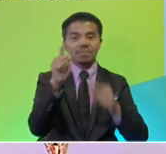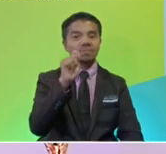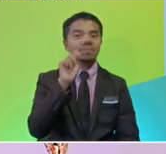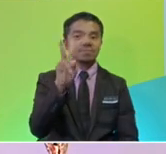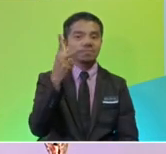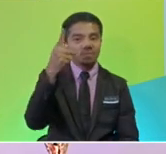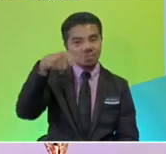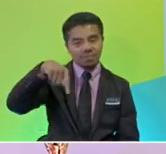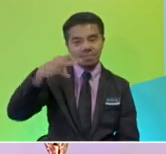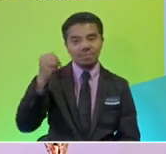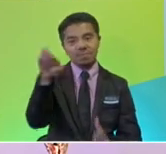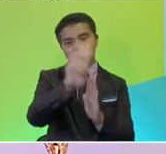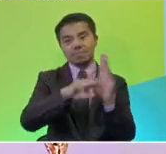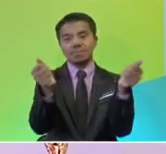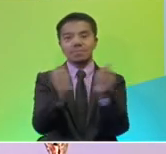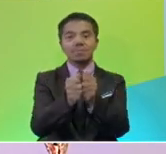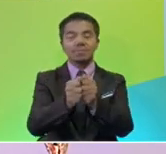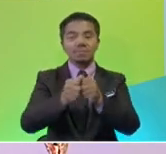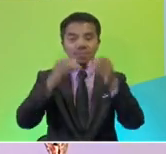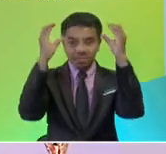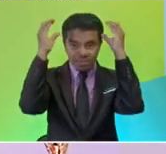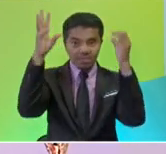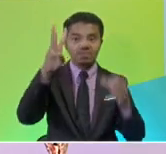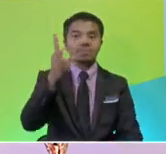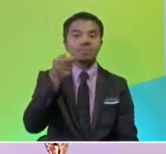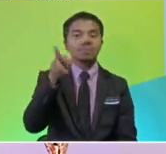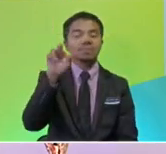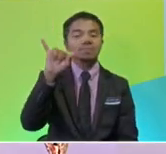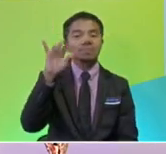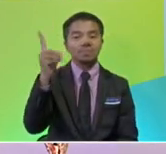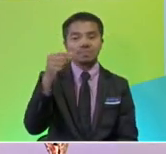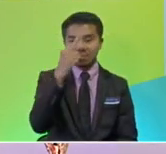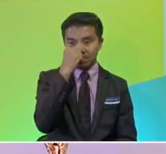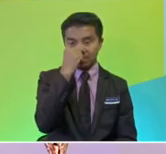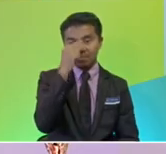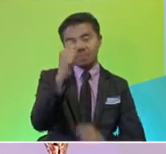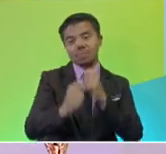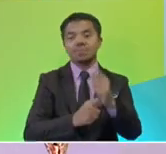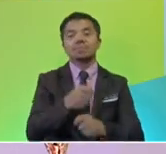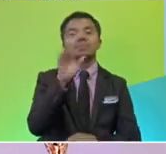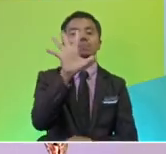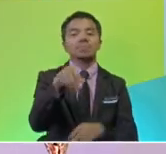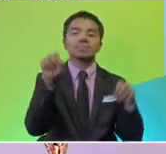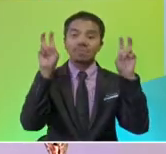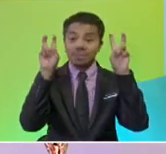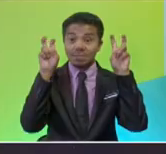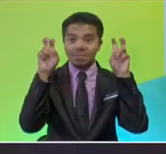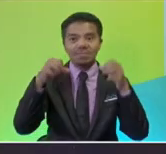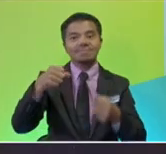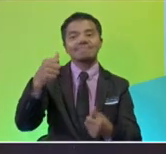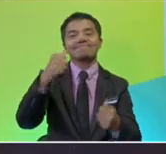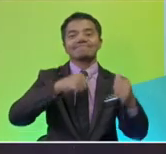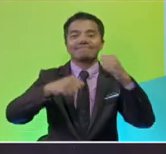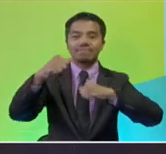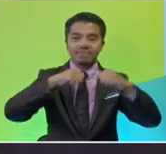as Mr. Warit for today's lesson for Bahasa Inggeris Tahun 5 with the topic of sports. Hi Mr. Warit, how are you doing? I'm doing